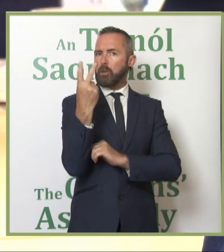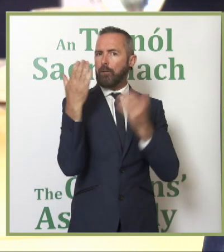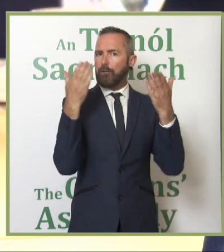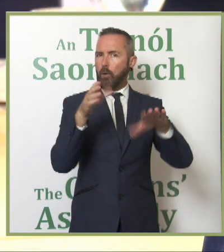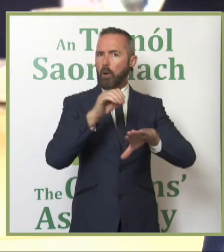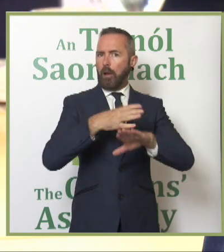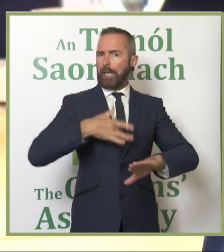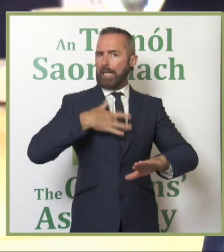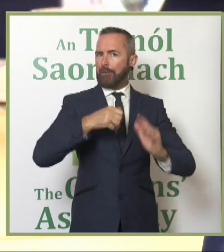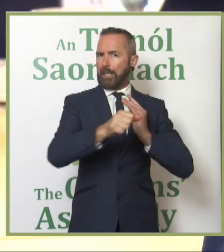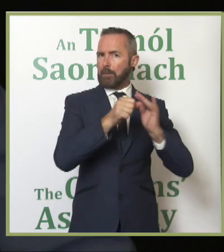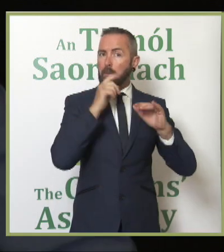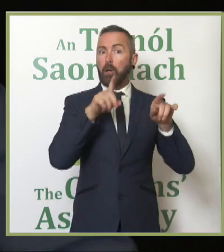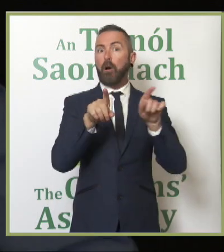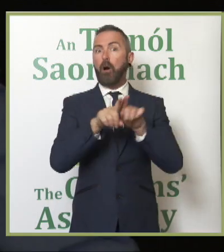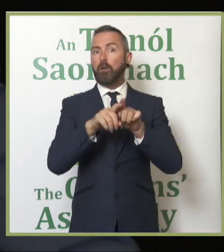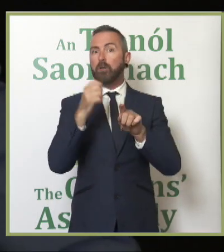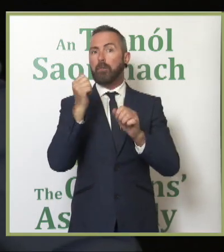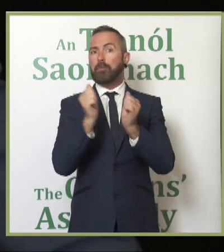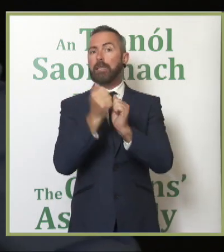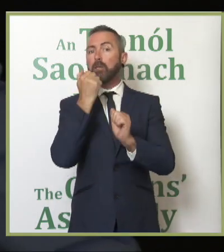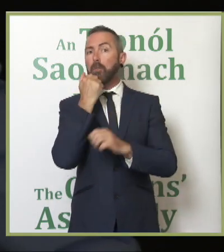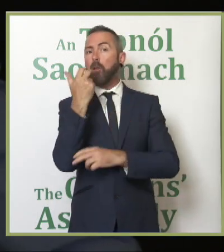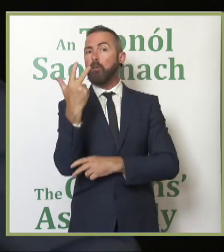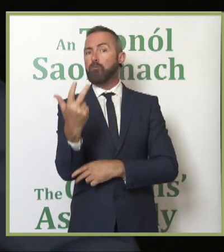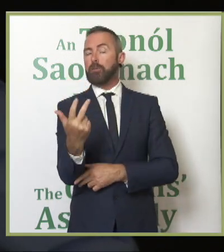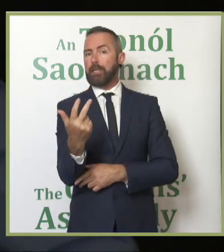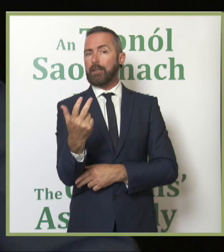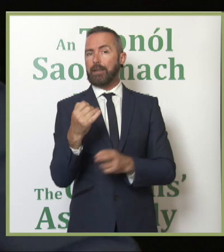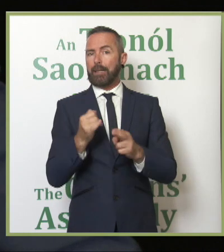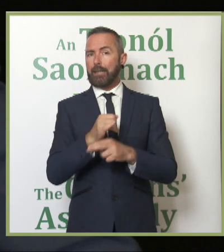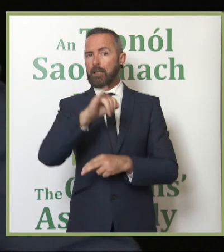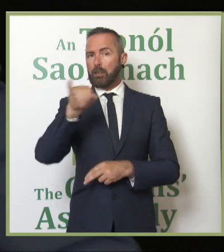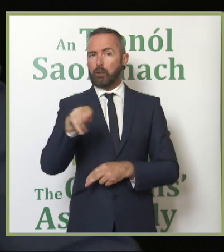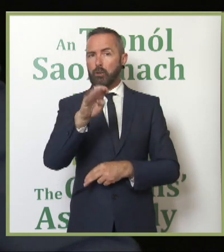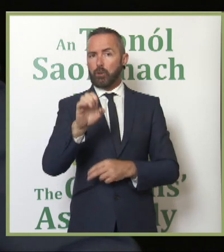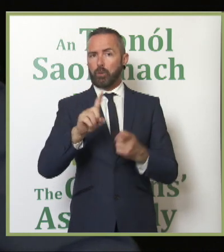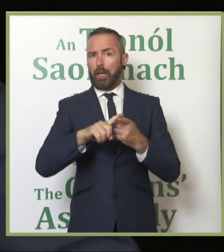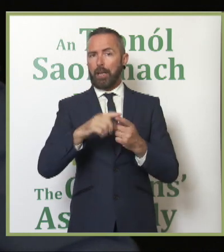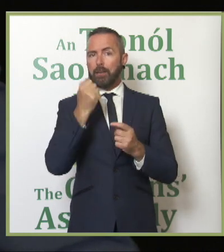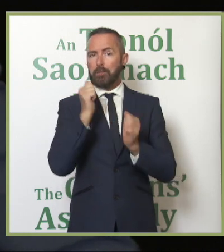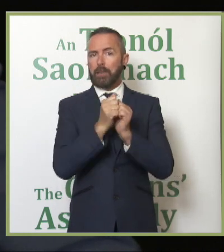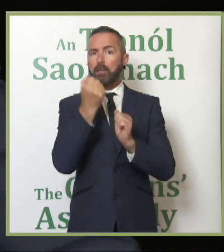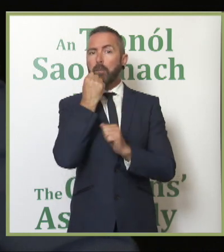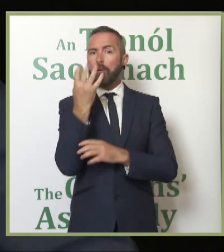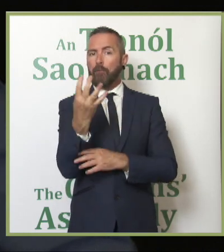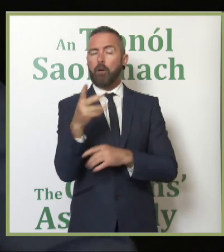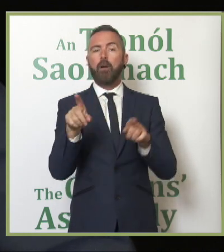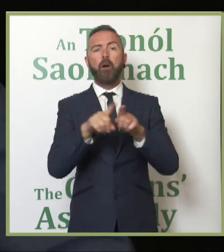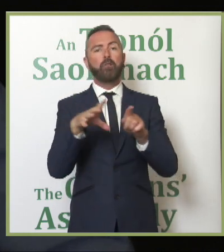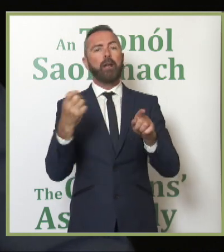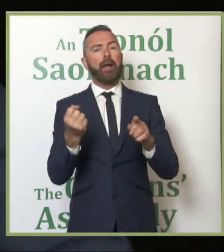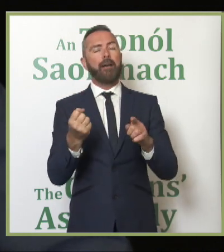lived experience, also in meeting number 3 in June and meeting number 4 in September, we will also